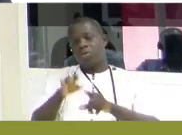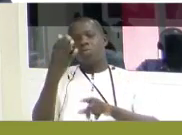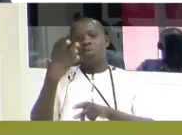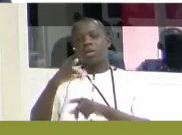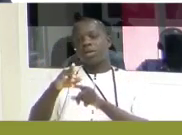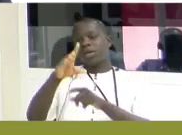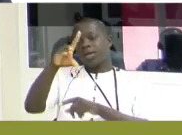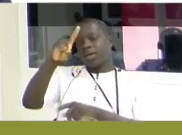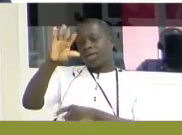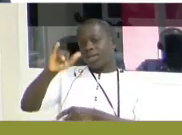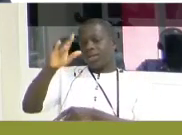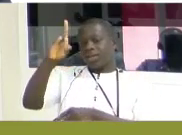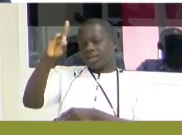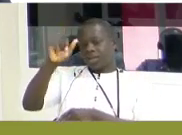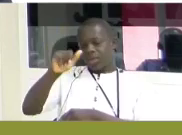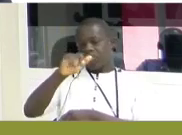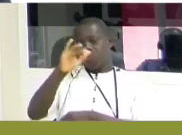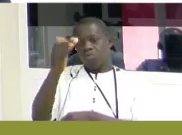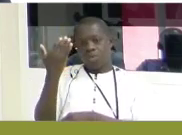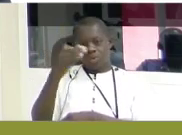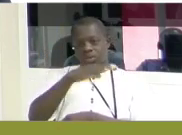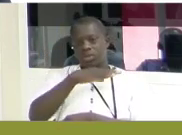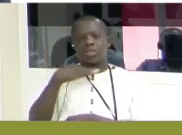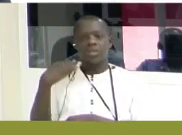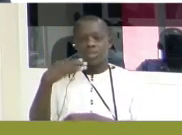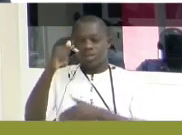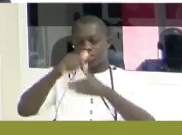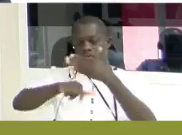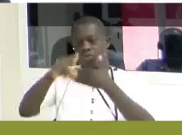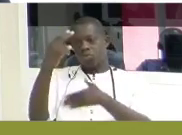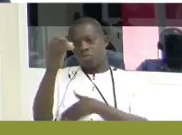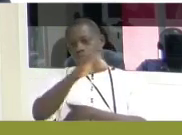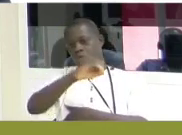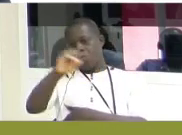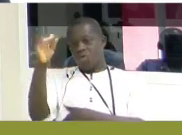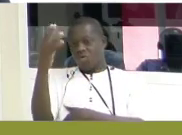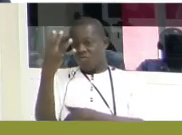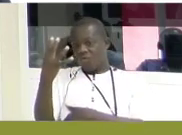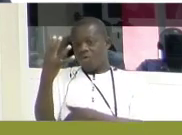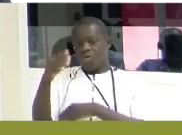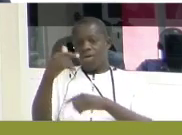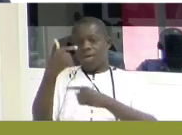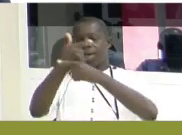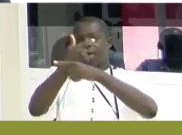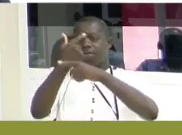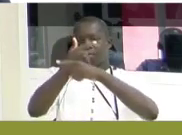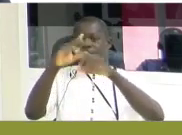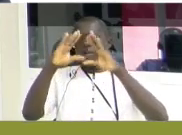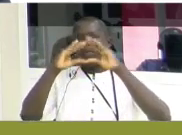in 2004, the Gambia Press Union organized a procession to protest